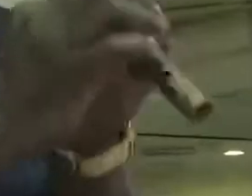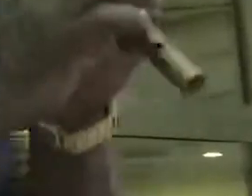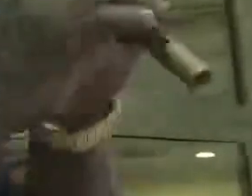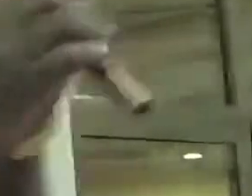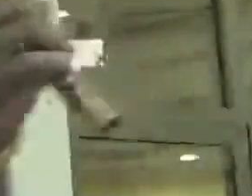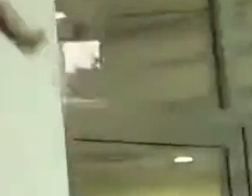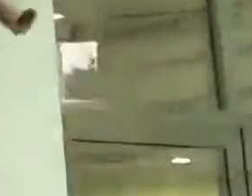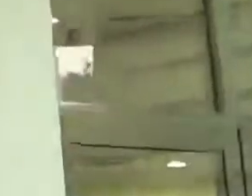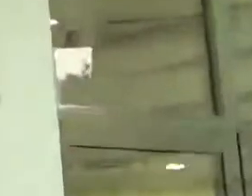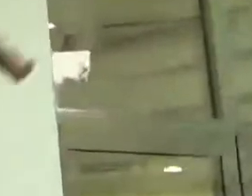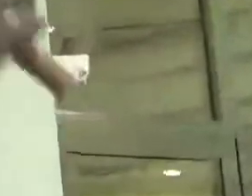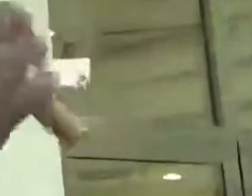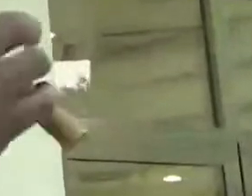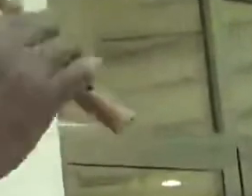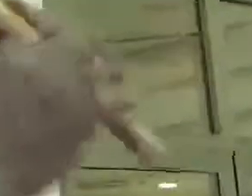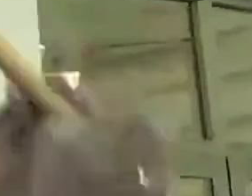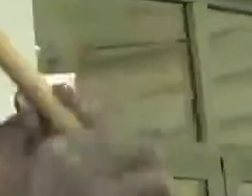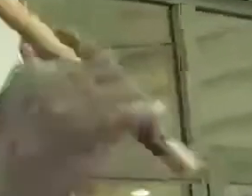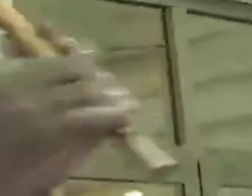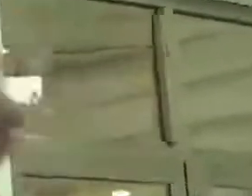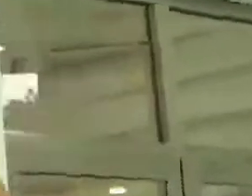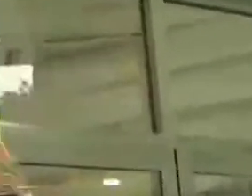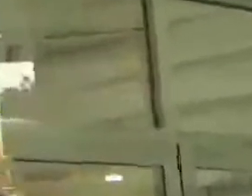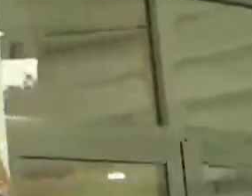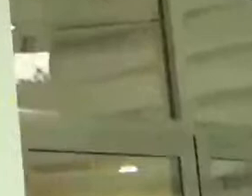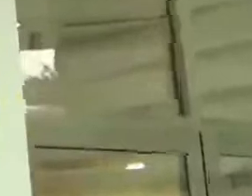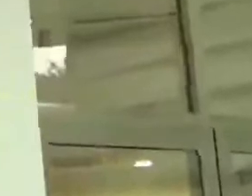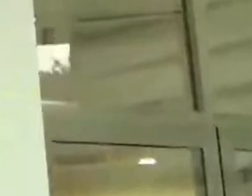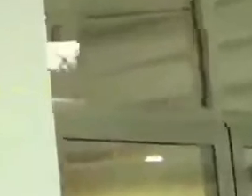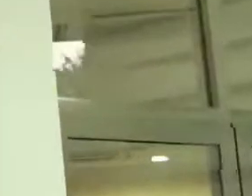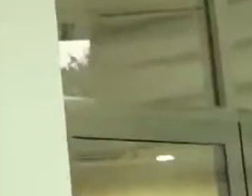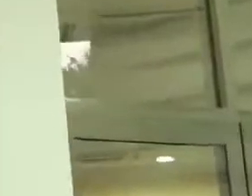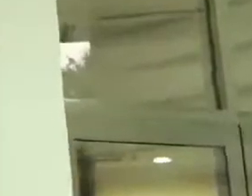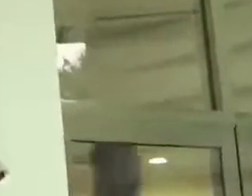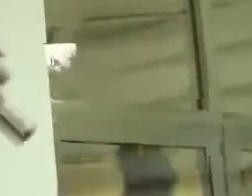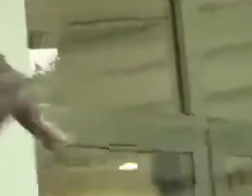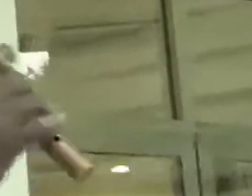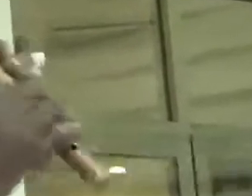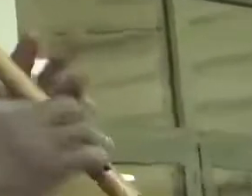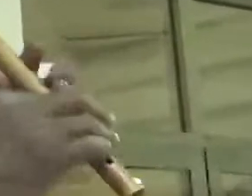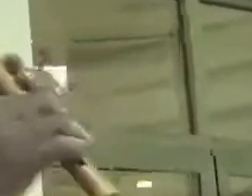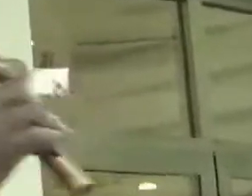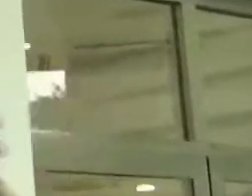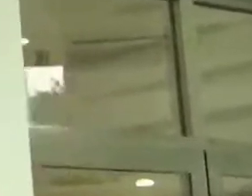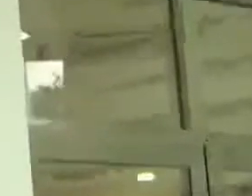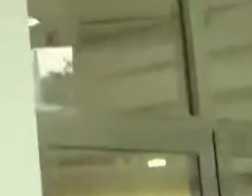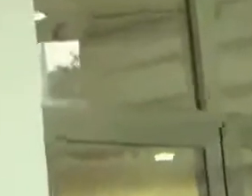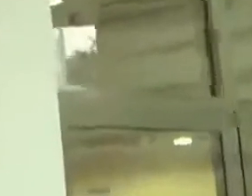thank you.